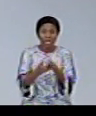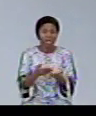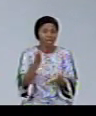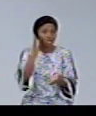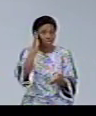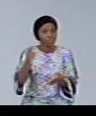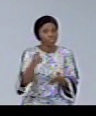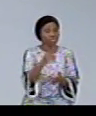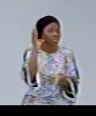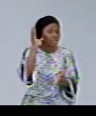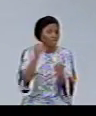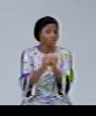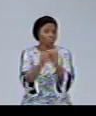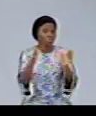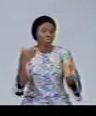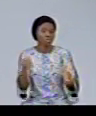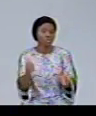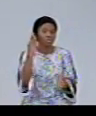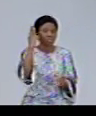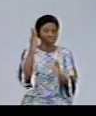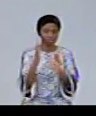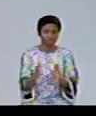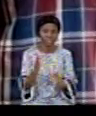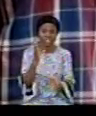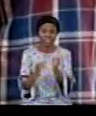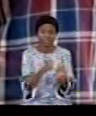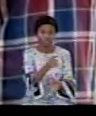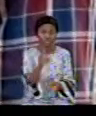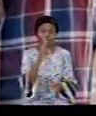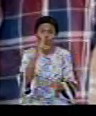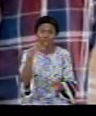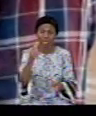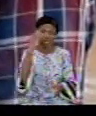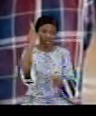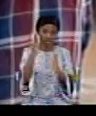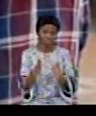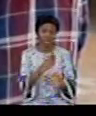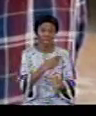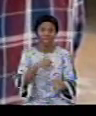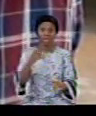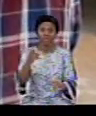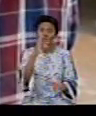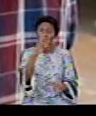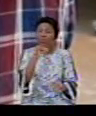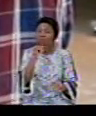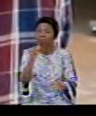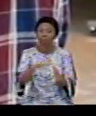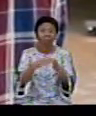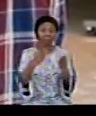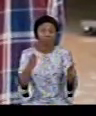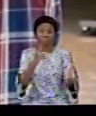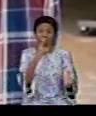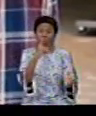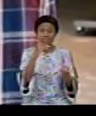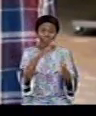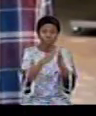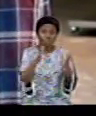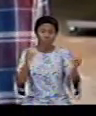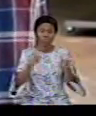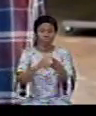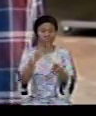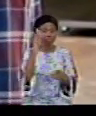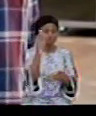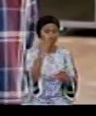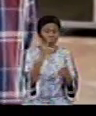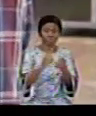you are silent picture you are hiding the message if you're a preacher you are not opening your mouth and you are not opening your mouth wide for the people to hear